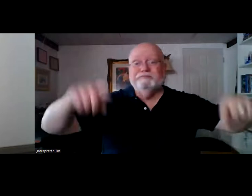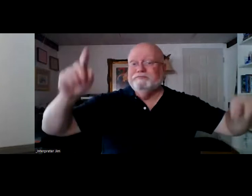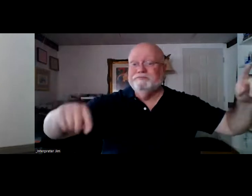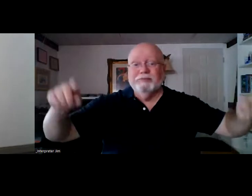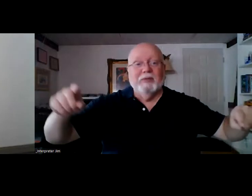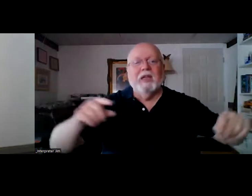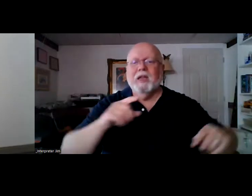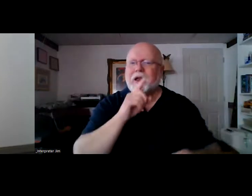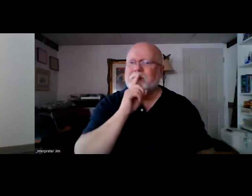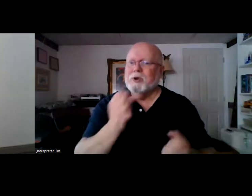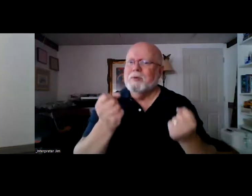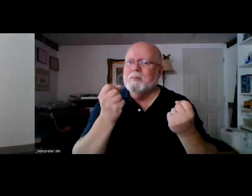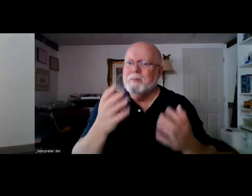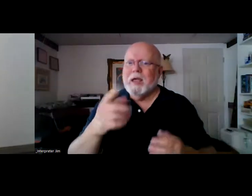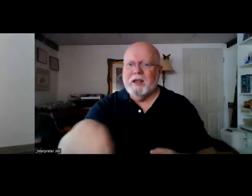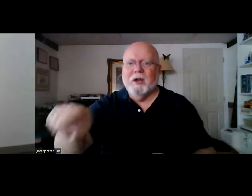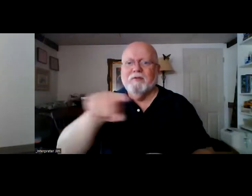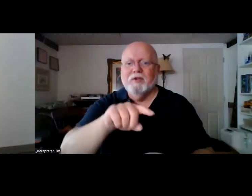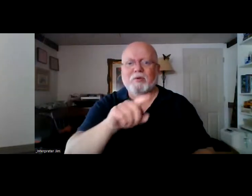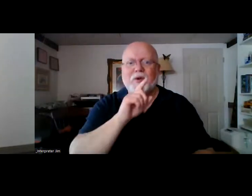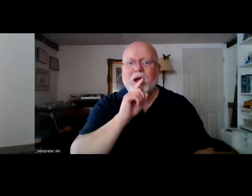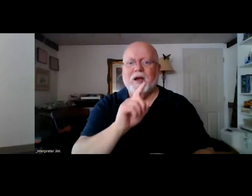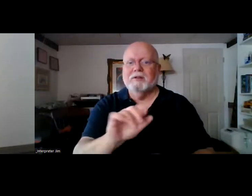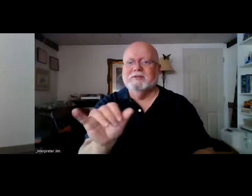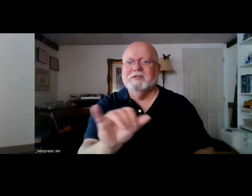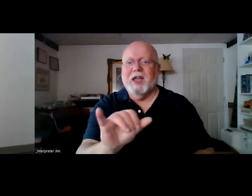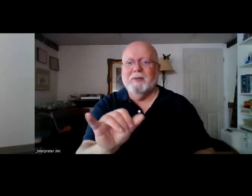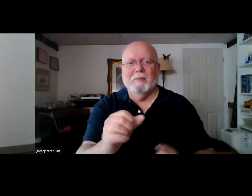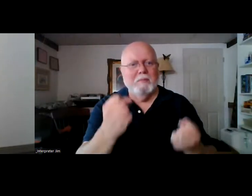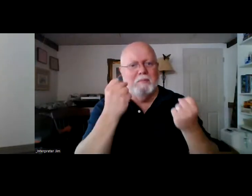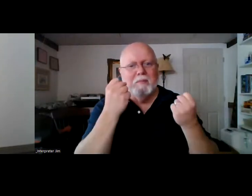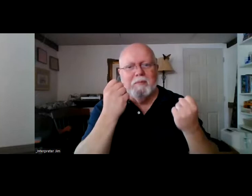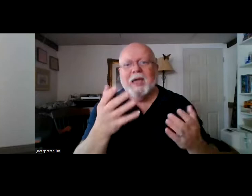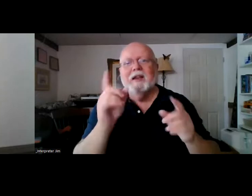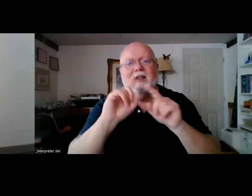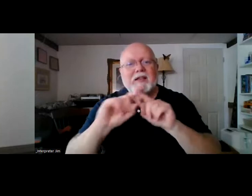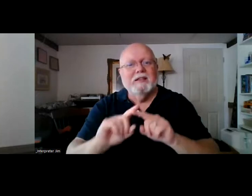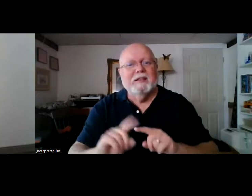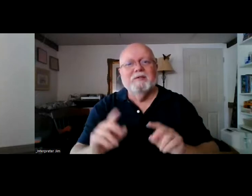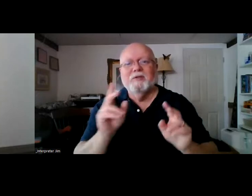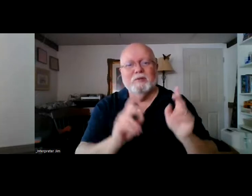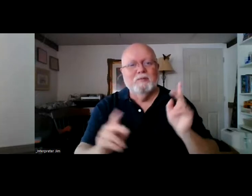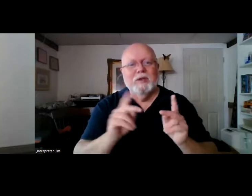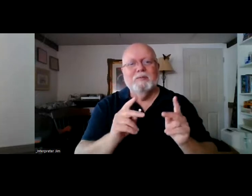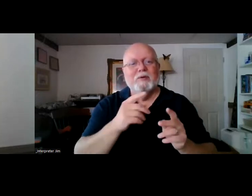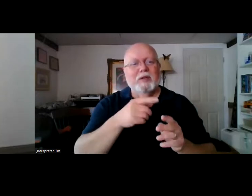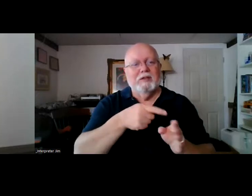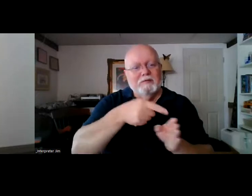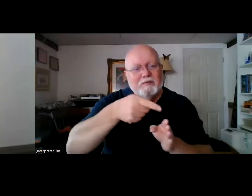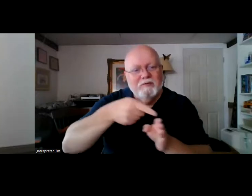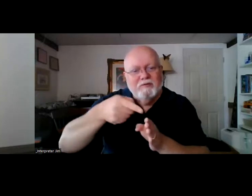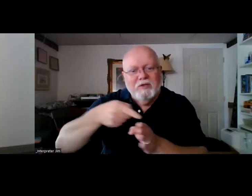lot of people on the call are the same. There's a lot of disciplines that work in your programs, and the goal really is to make this universal.